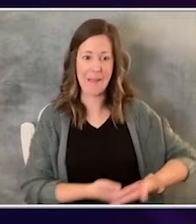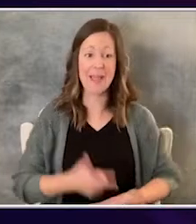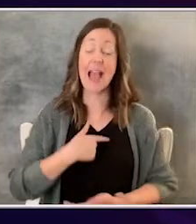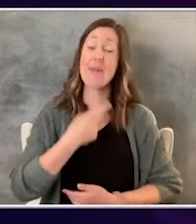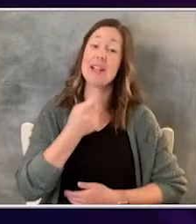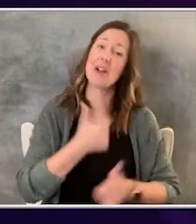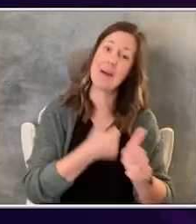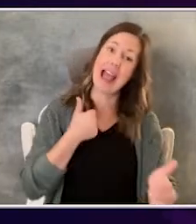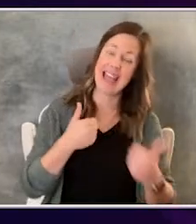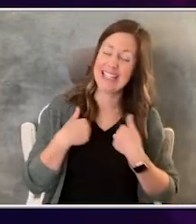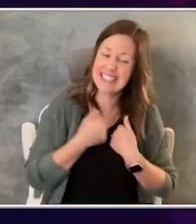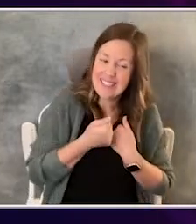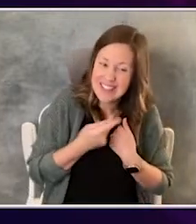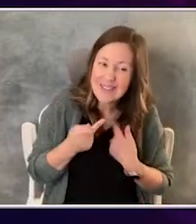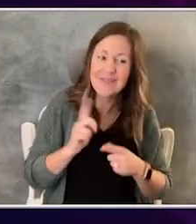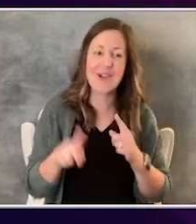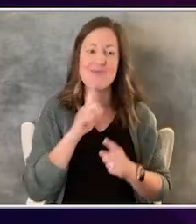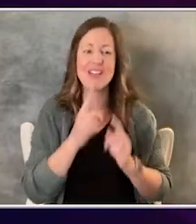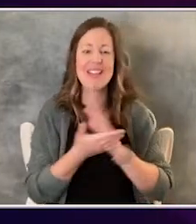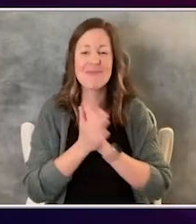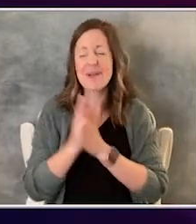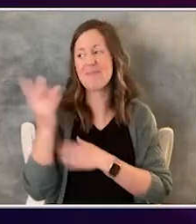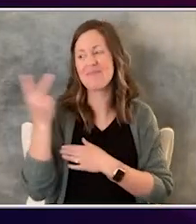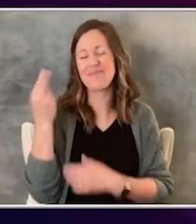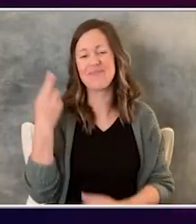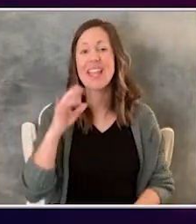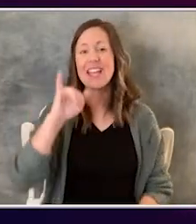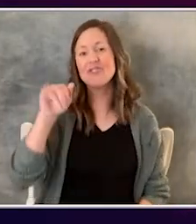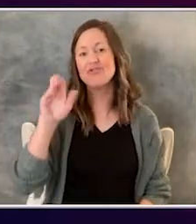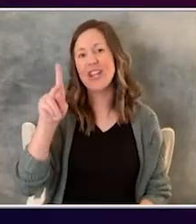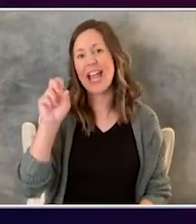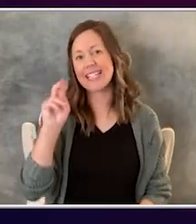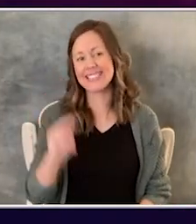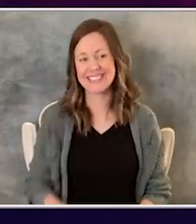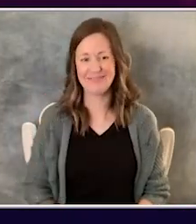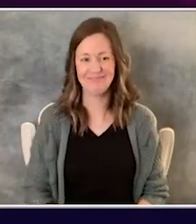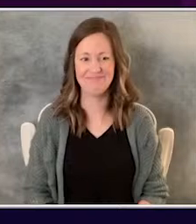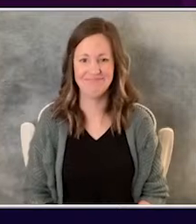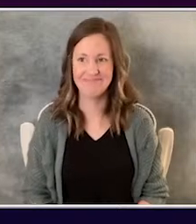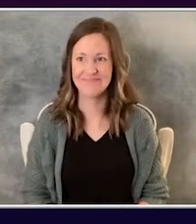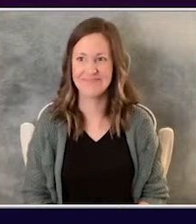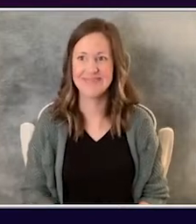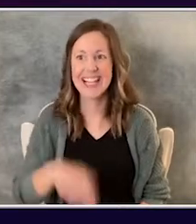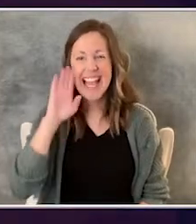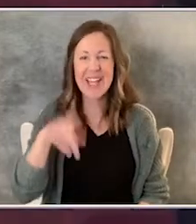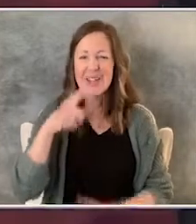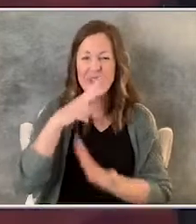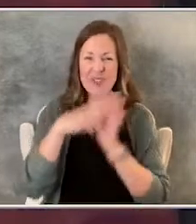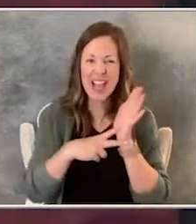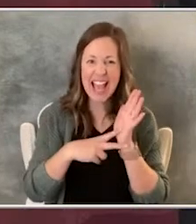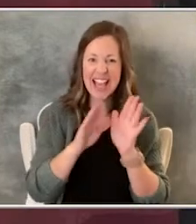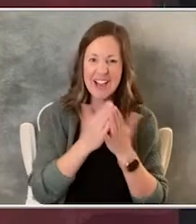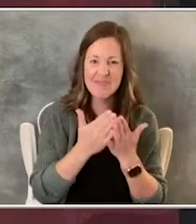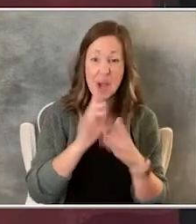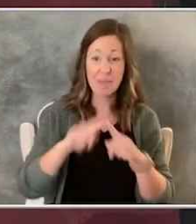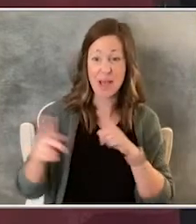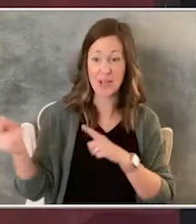people, and it's amazing to see you here. Well, that's the reason I'm doing this, right? It's, you